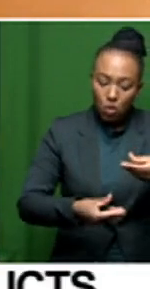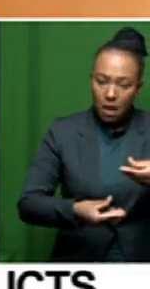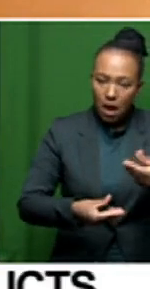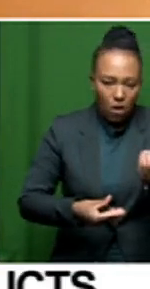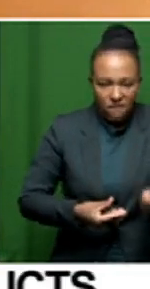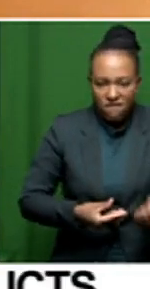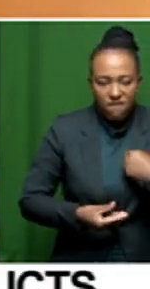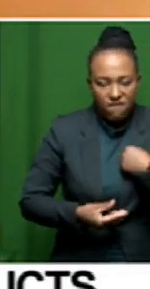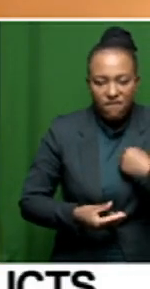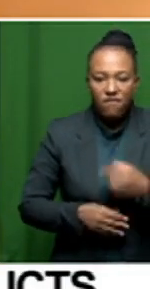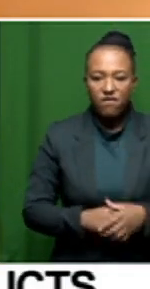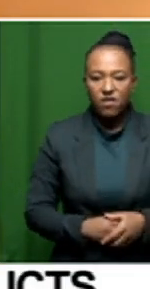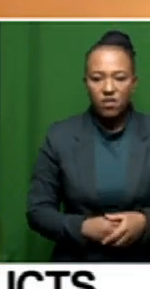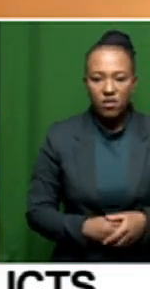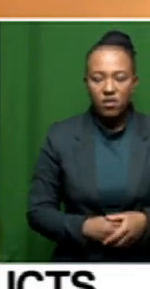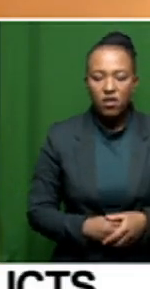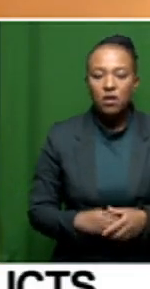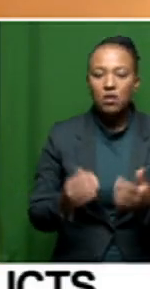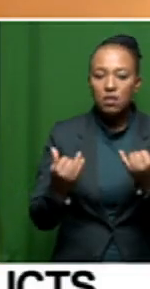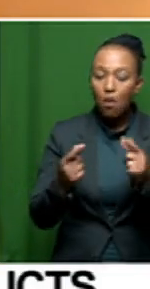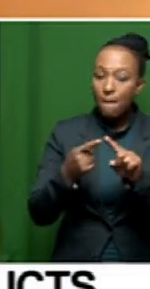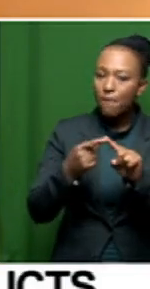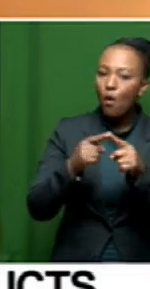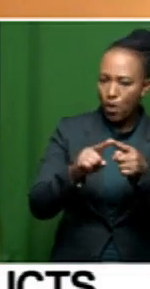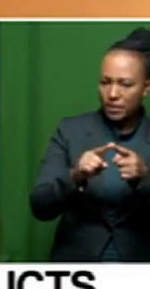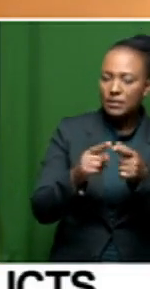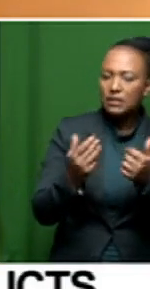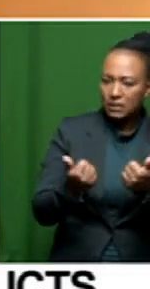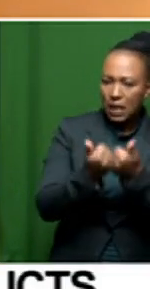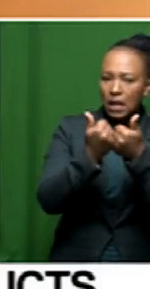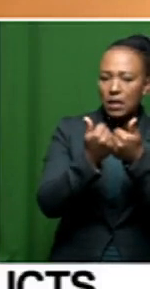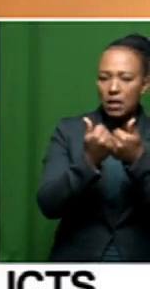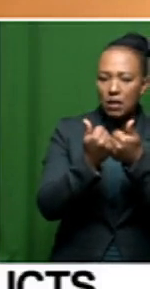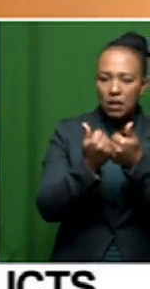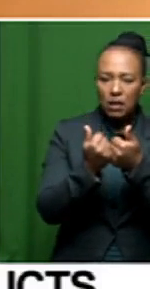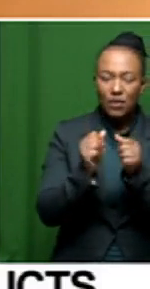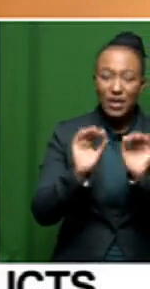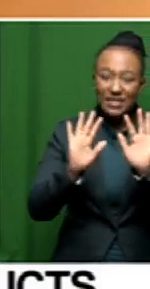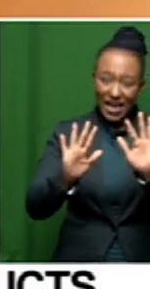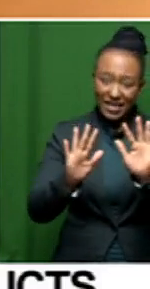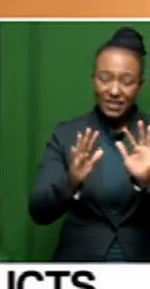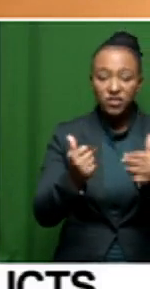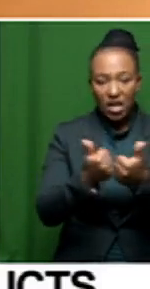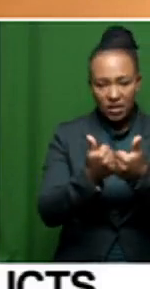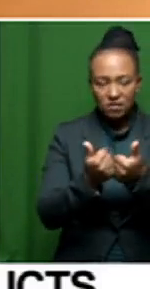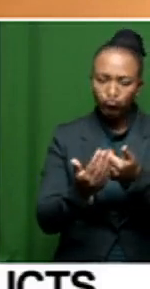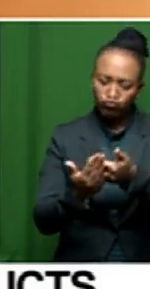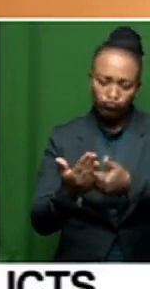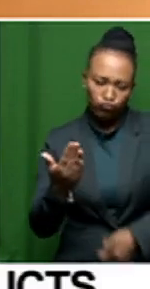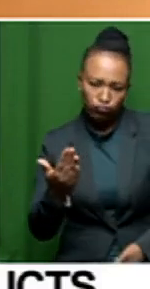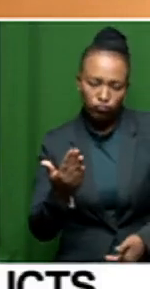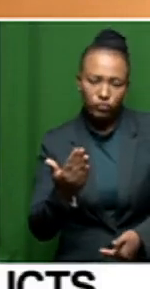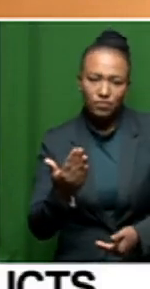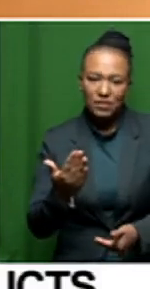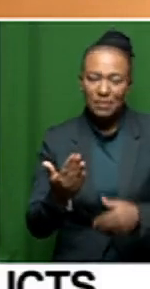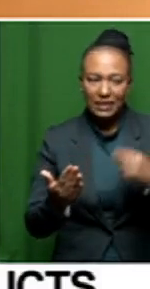me. When I come to the point of the challenges, I think there were more than 10. Indeed. So because